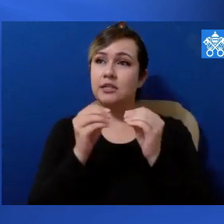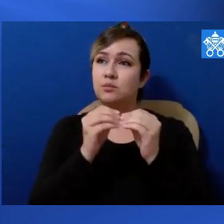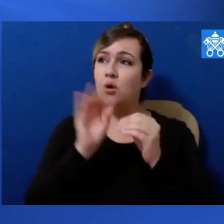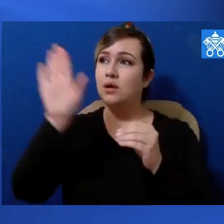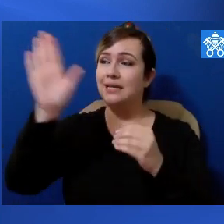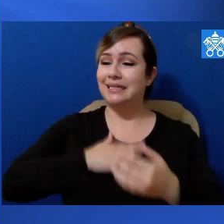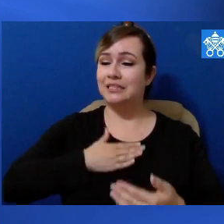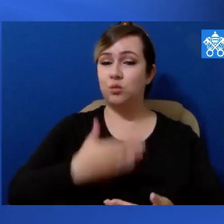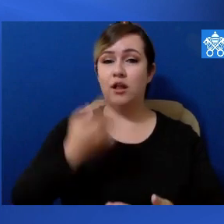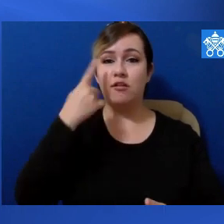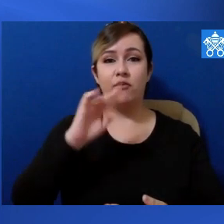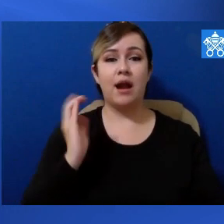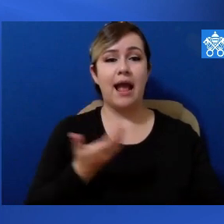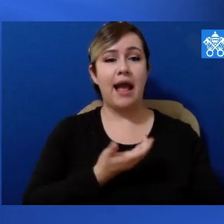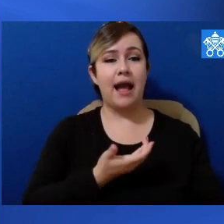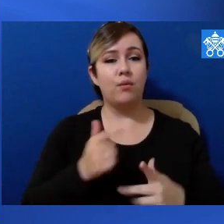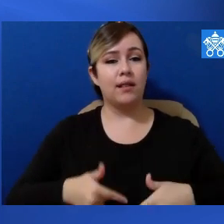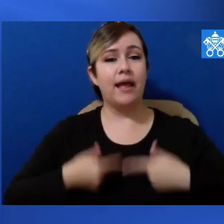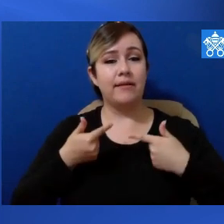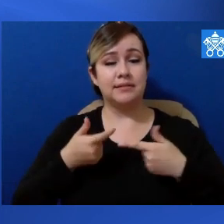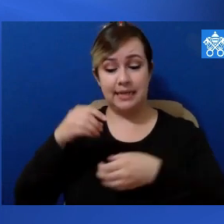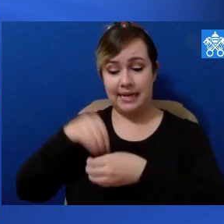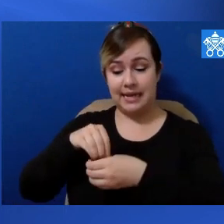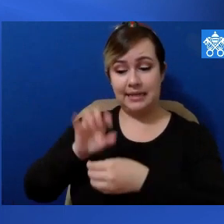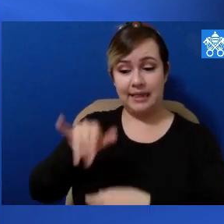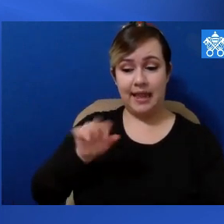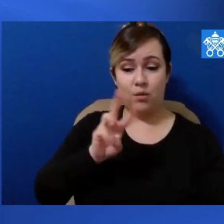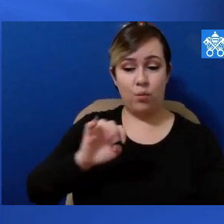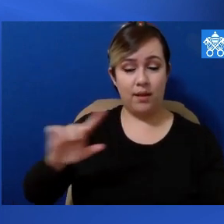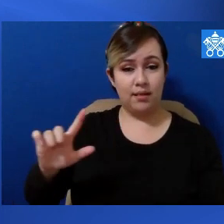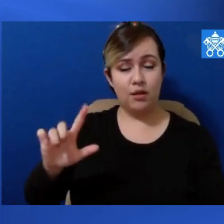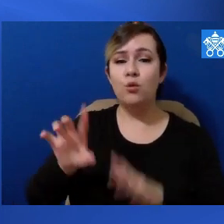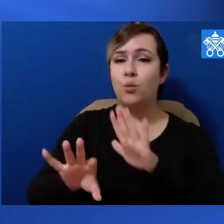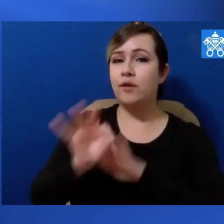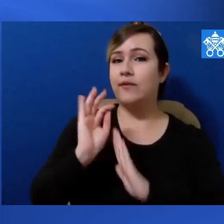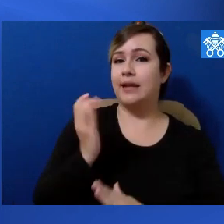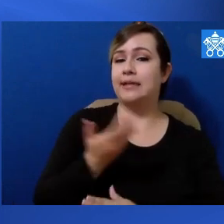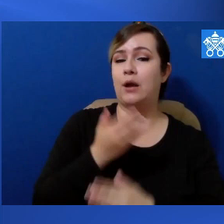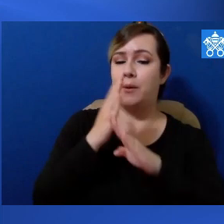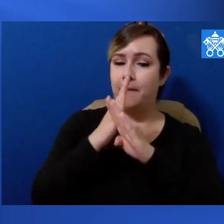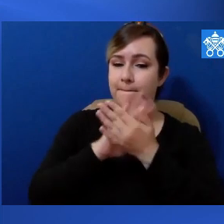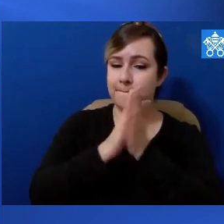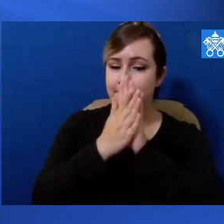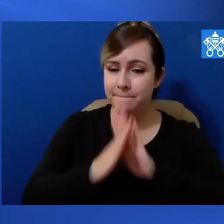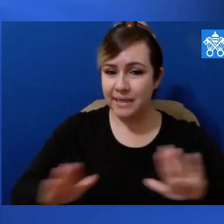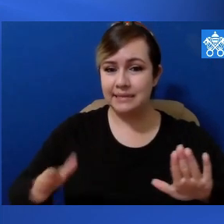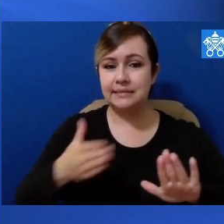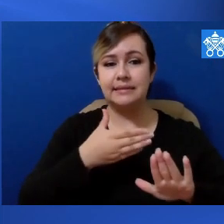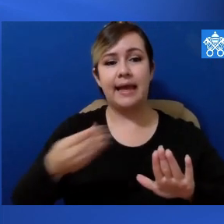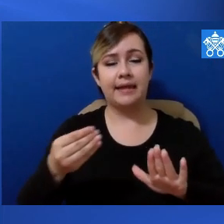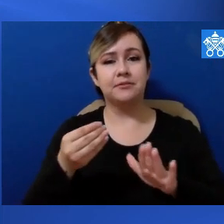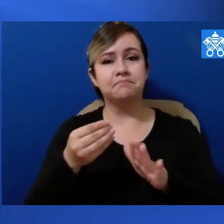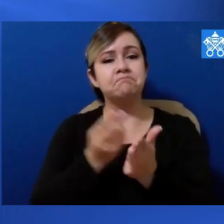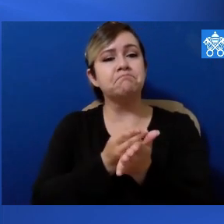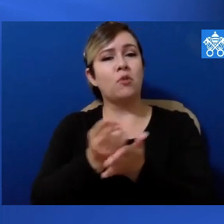His will for our lives, and in that will to find our peace and our authentic fulfillment.